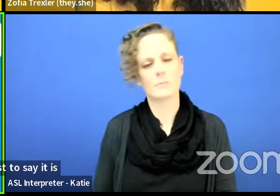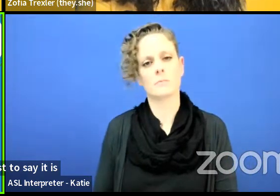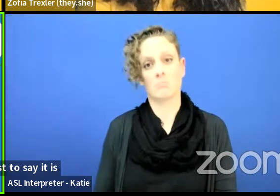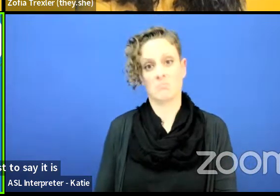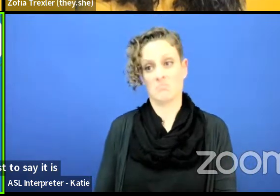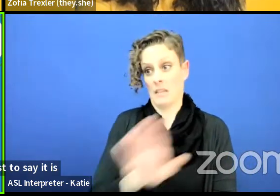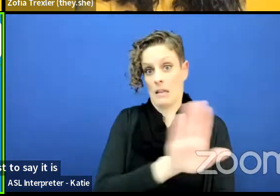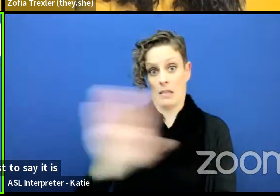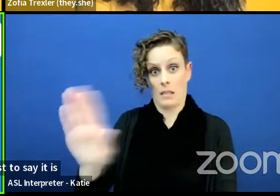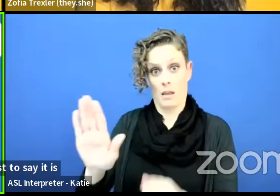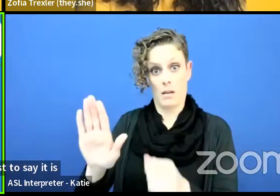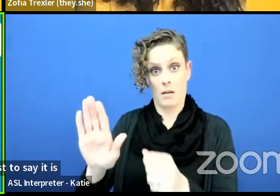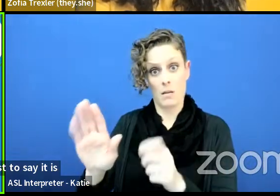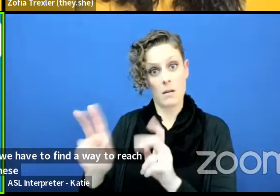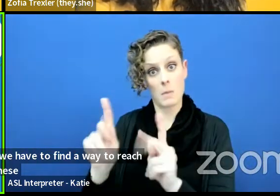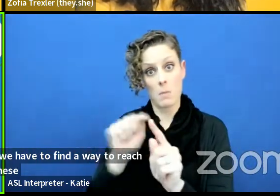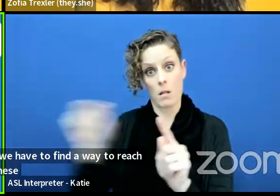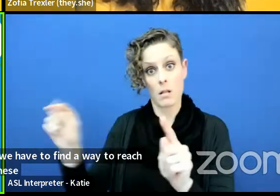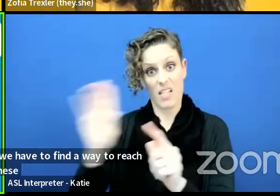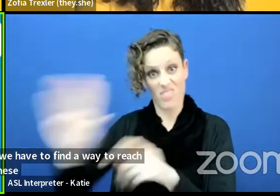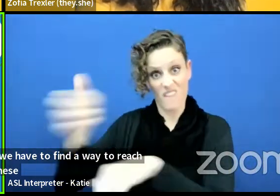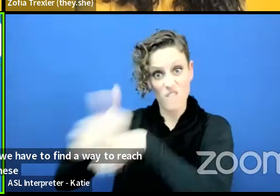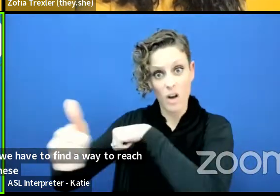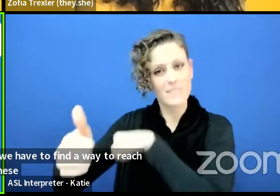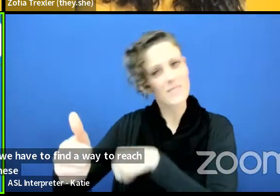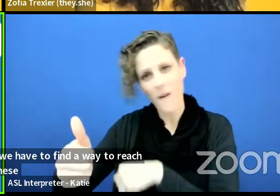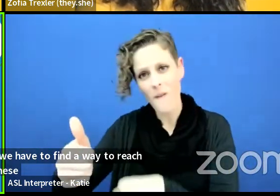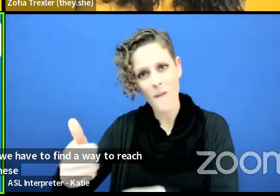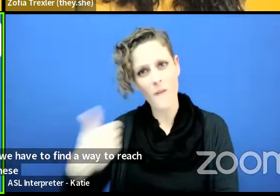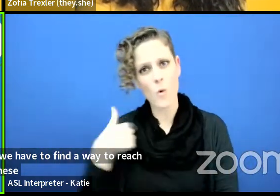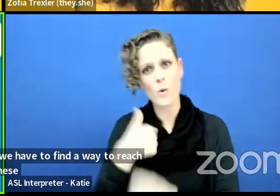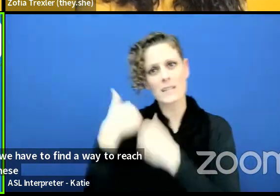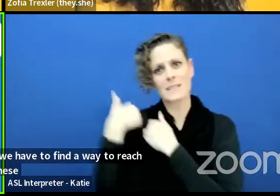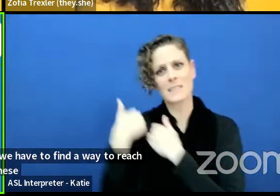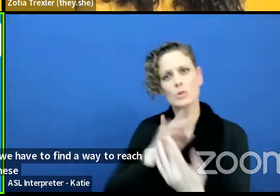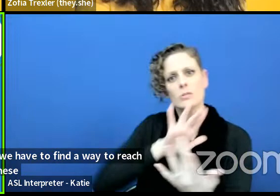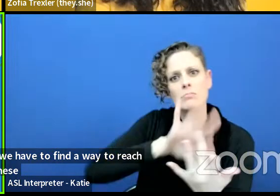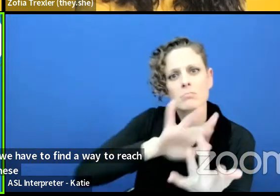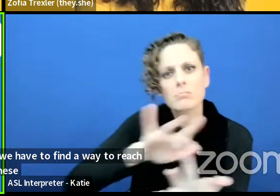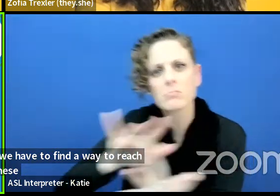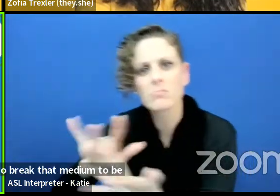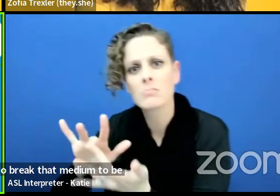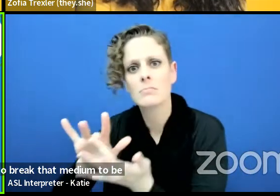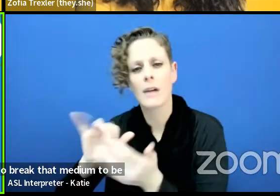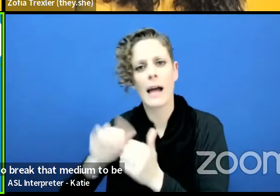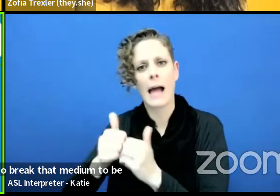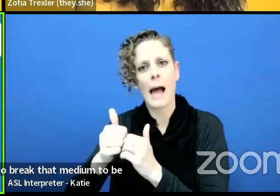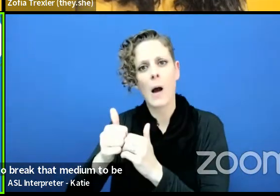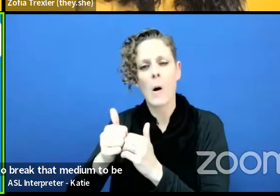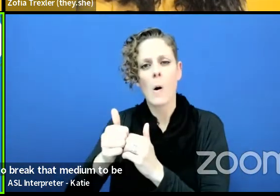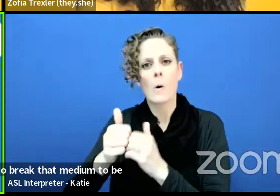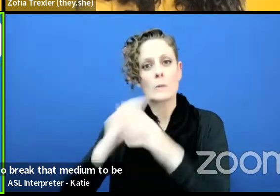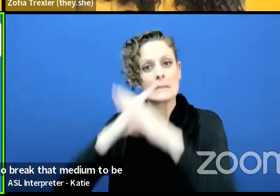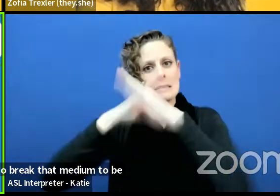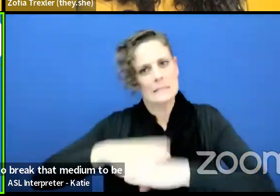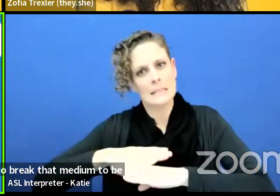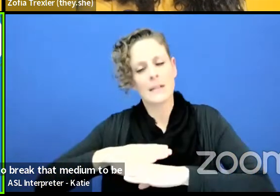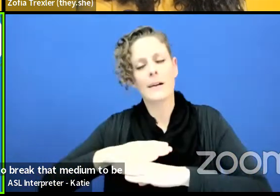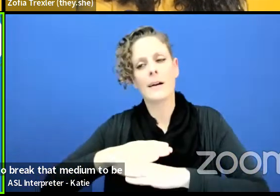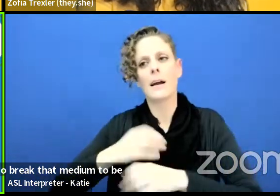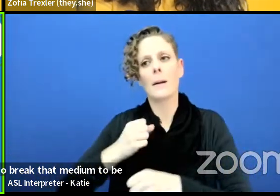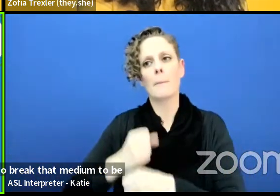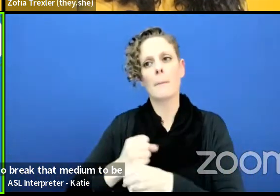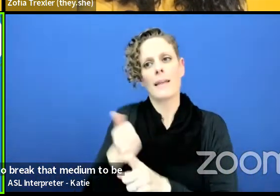individuals and how to break that medium to be welcomed in their life, to help provide this